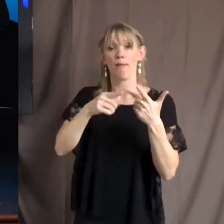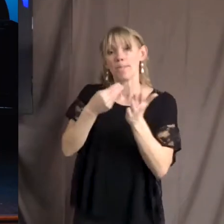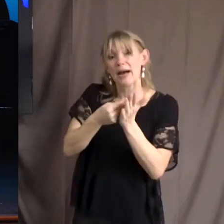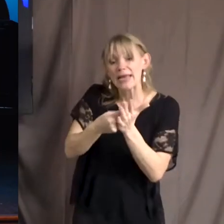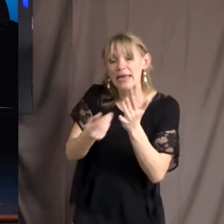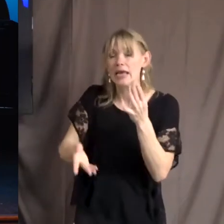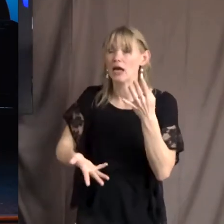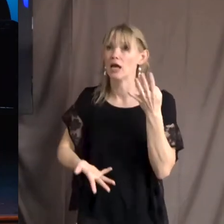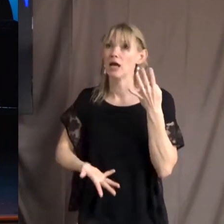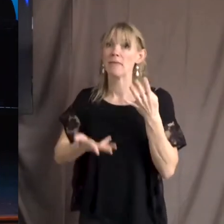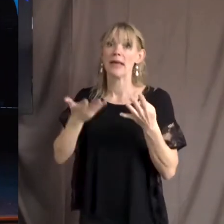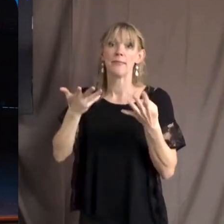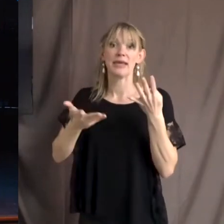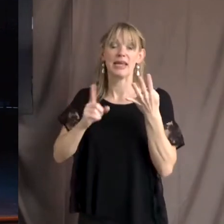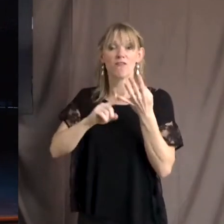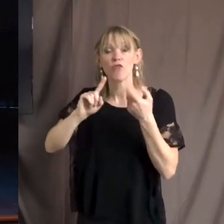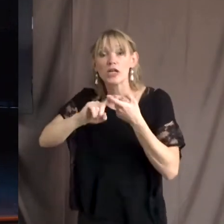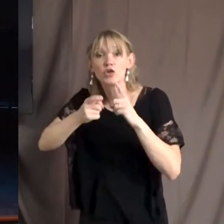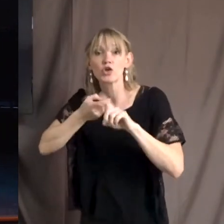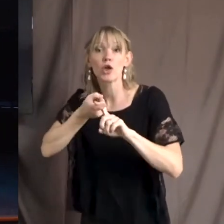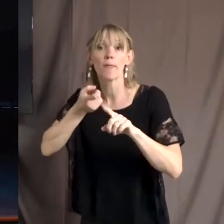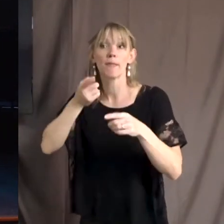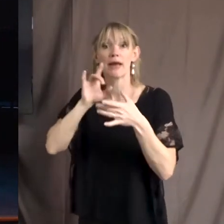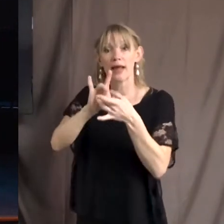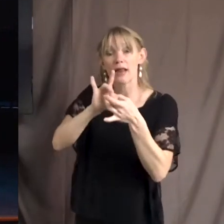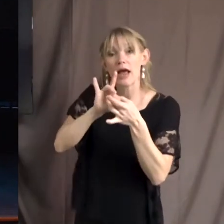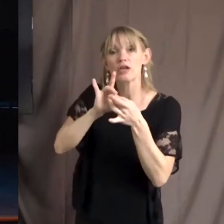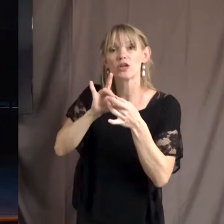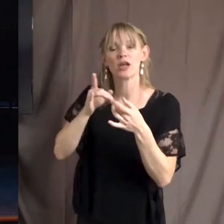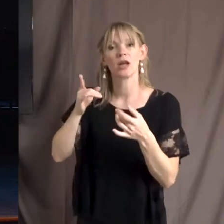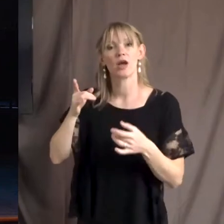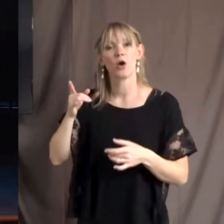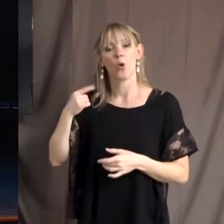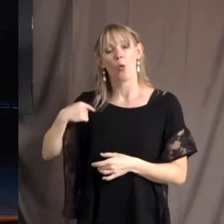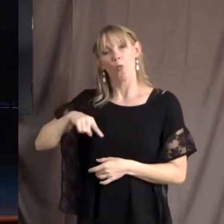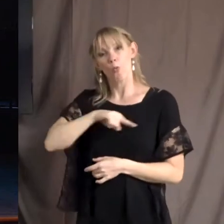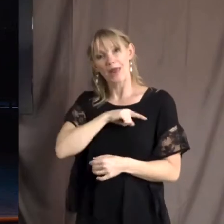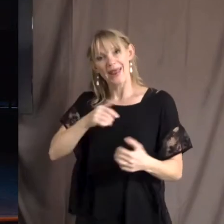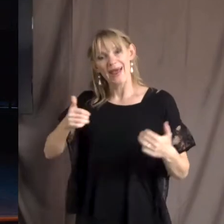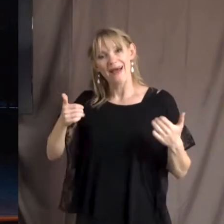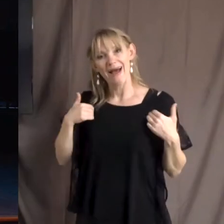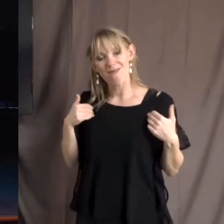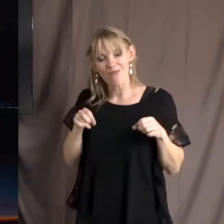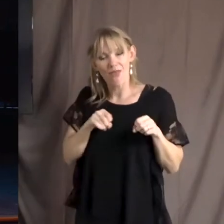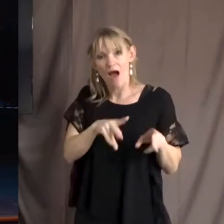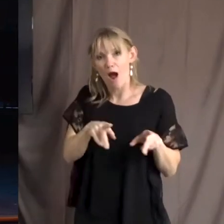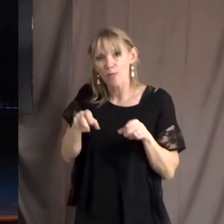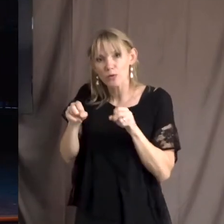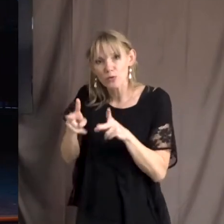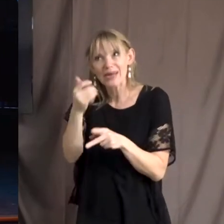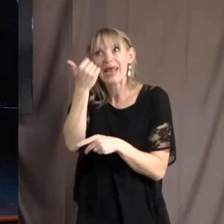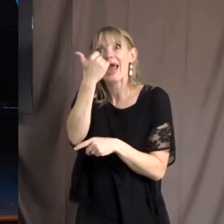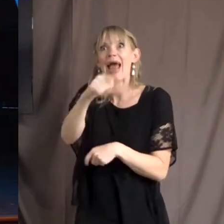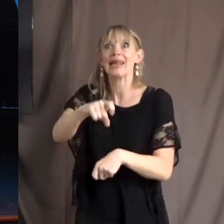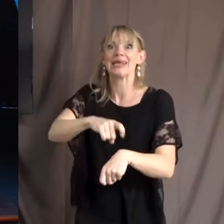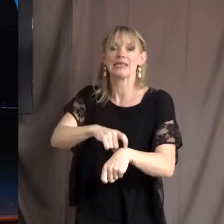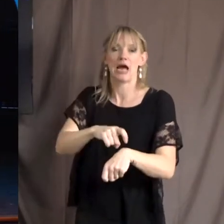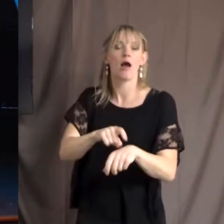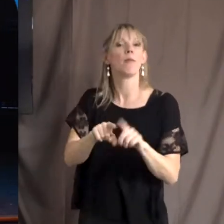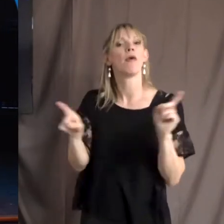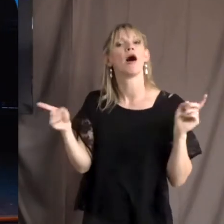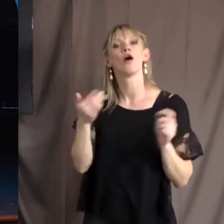It might be in terms of friendship and connection. We have an opportunity at any time, the good news is,